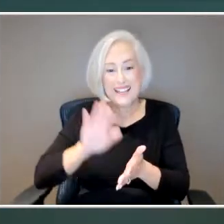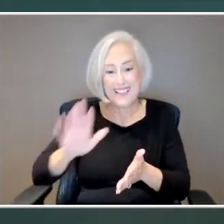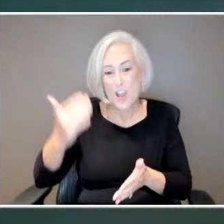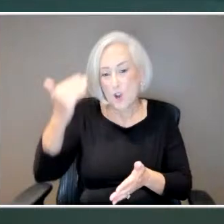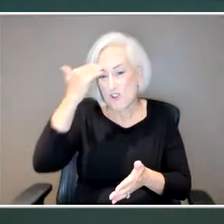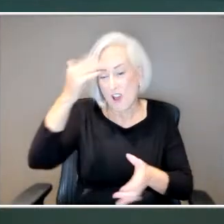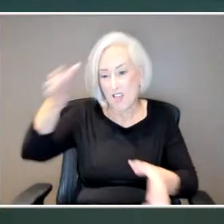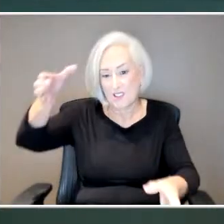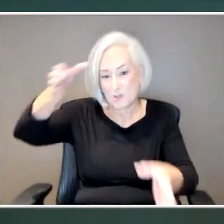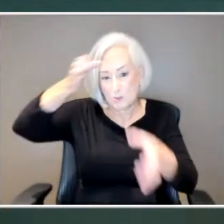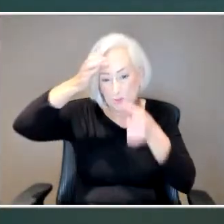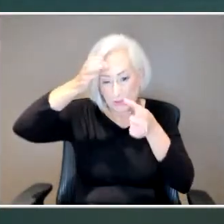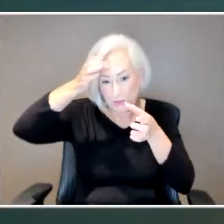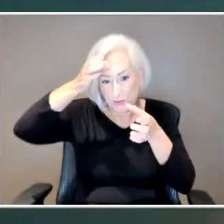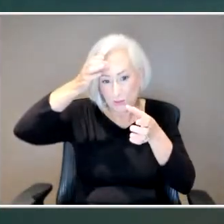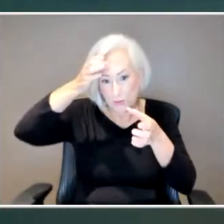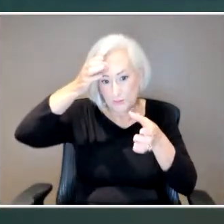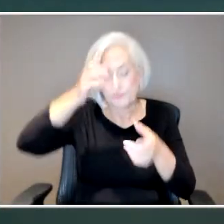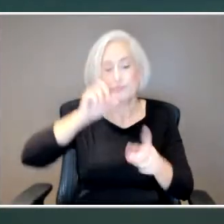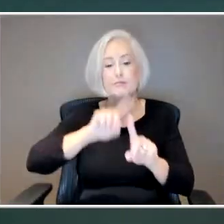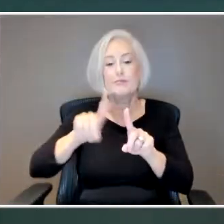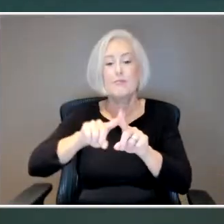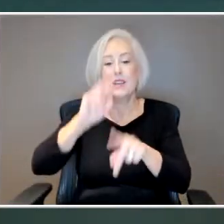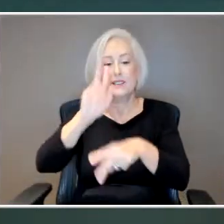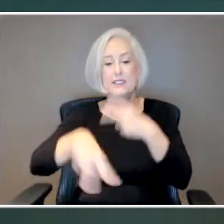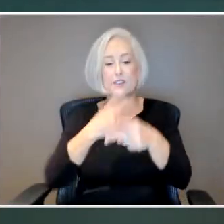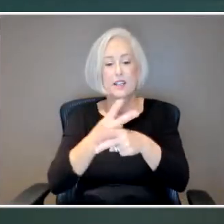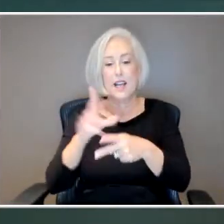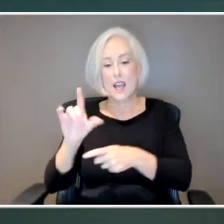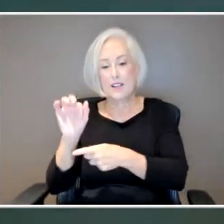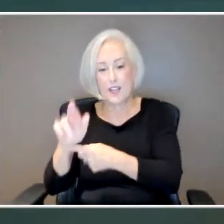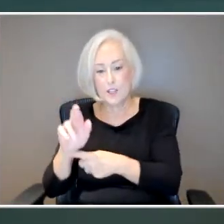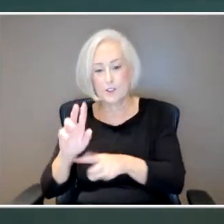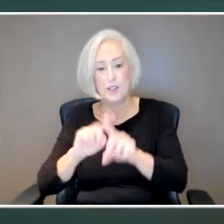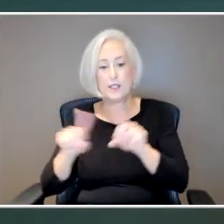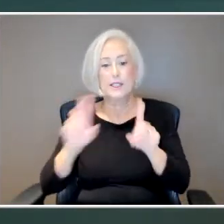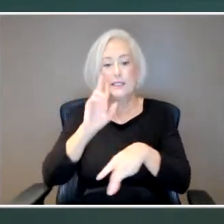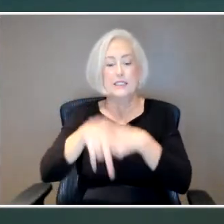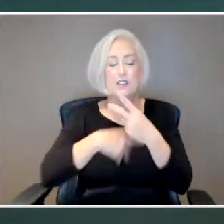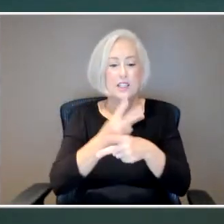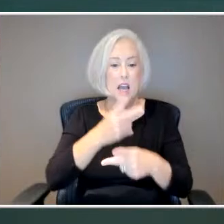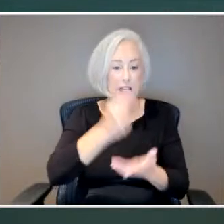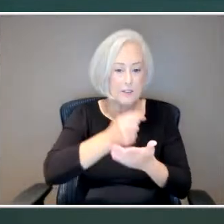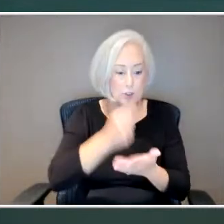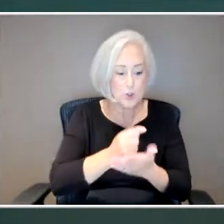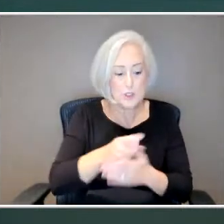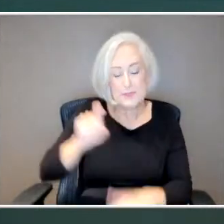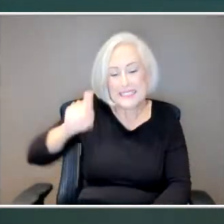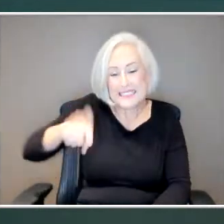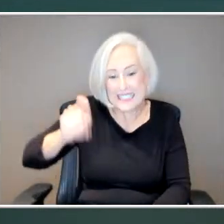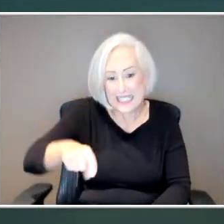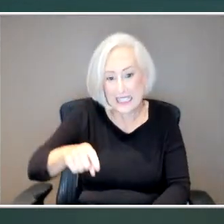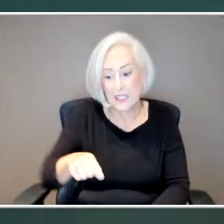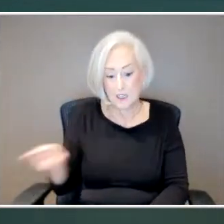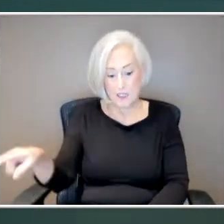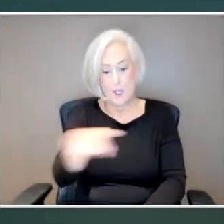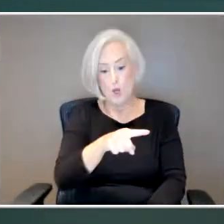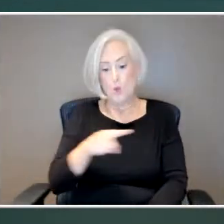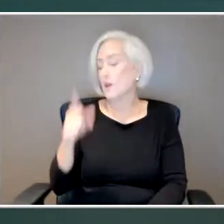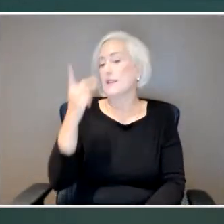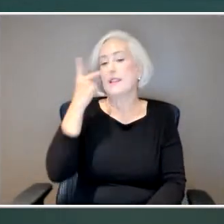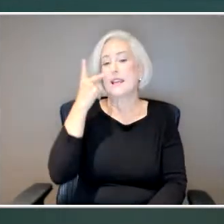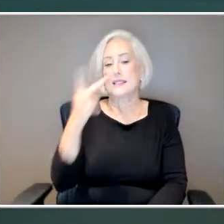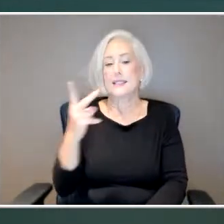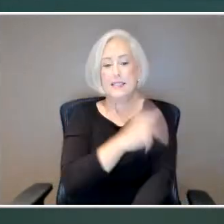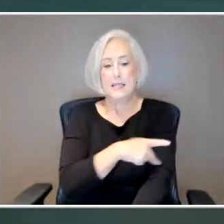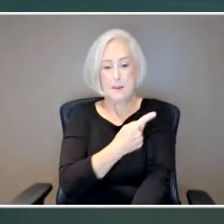different types of breast cancer, to what types of treatments might be needed. And so as soon as they see a patient records and